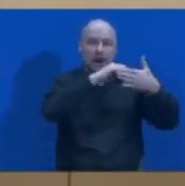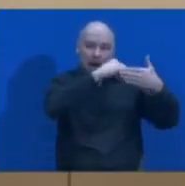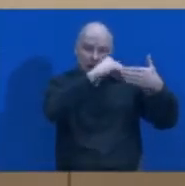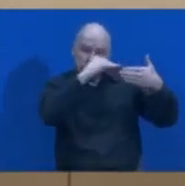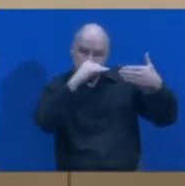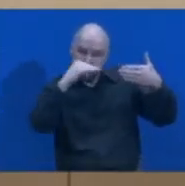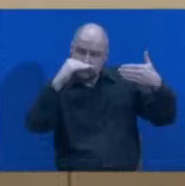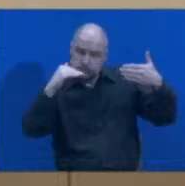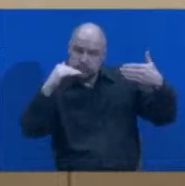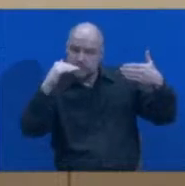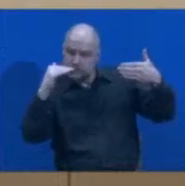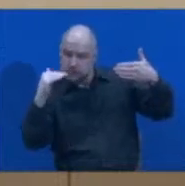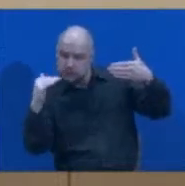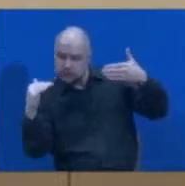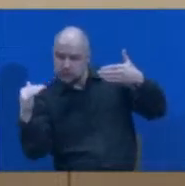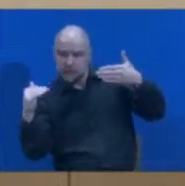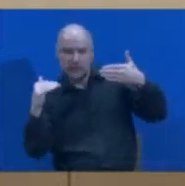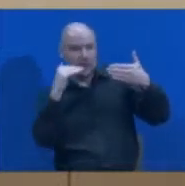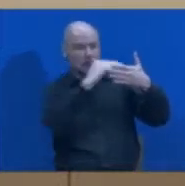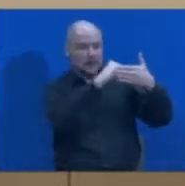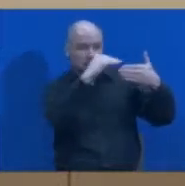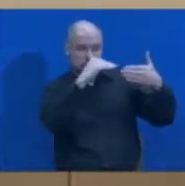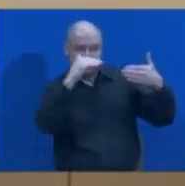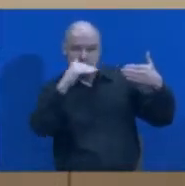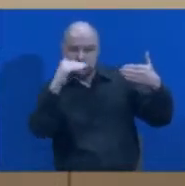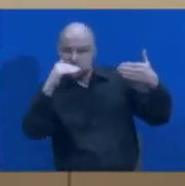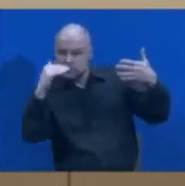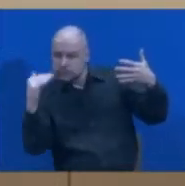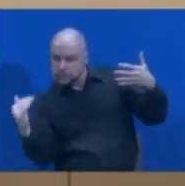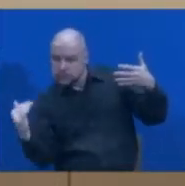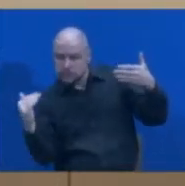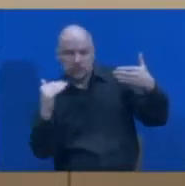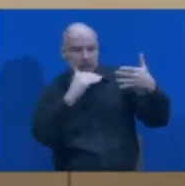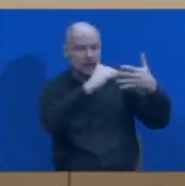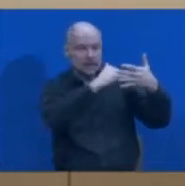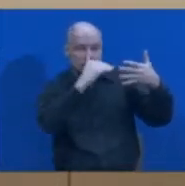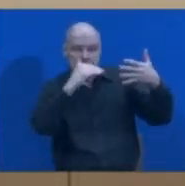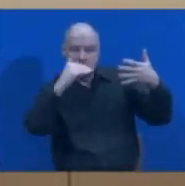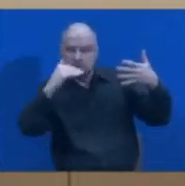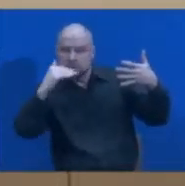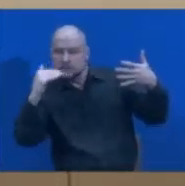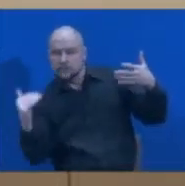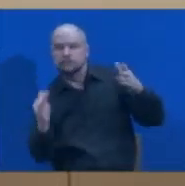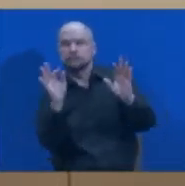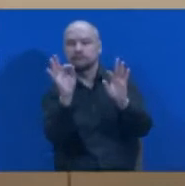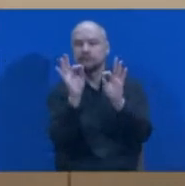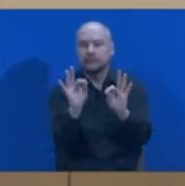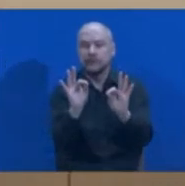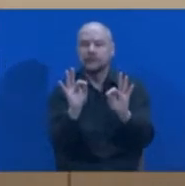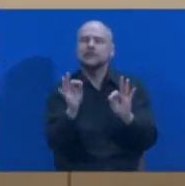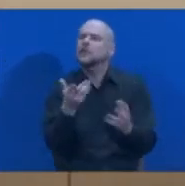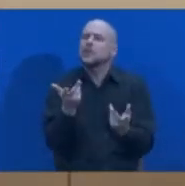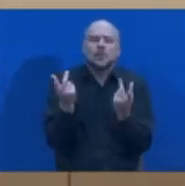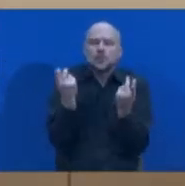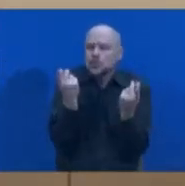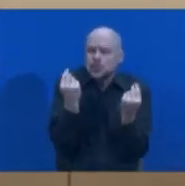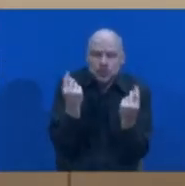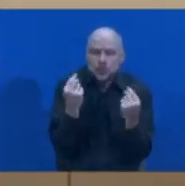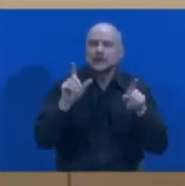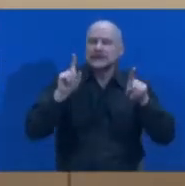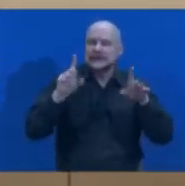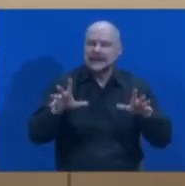declining, as I mentioned earlier. Our strategy is focusing on testing that detects the presence of